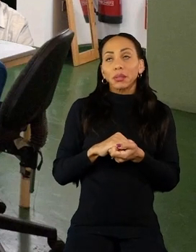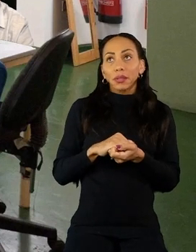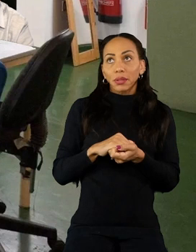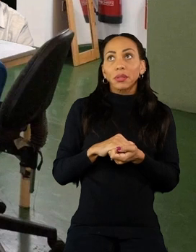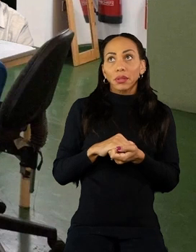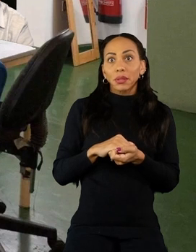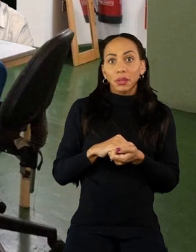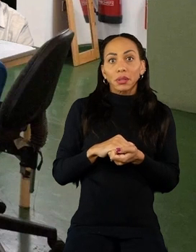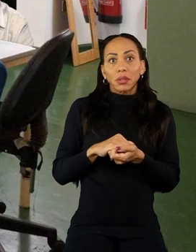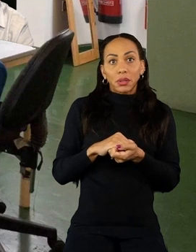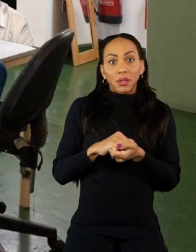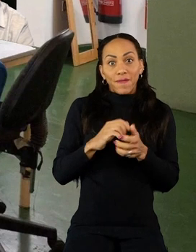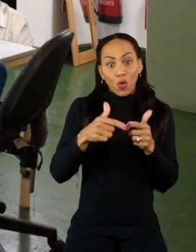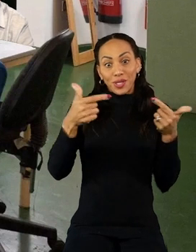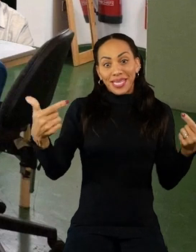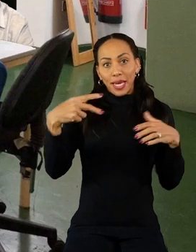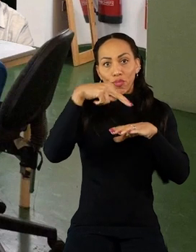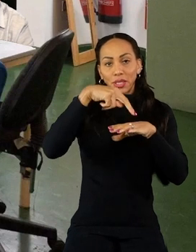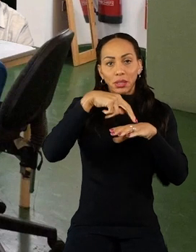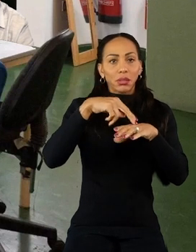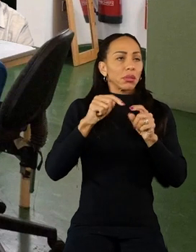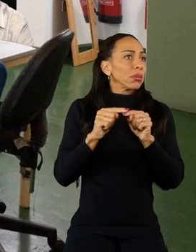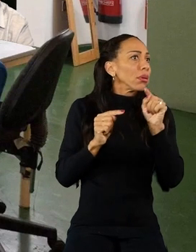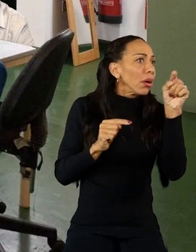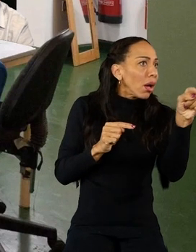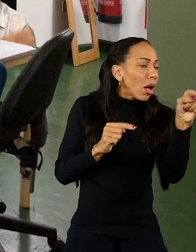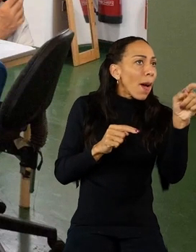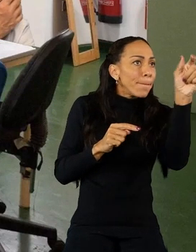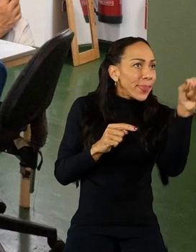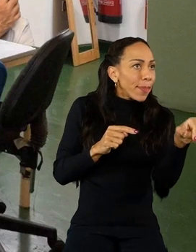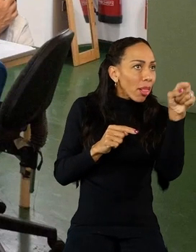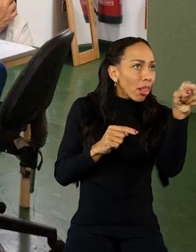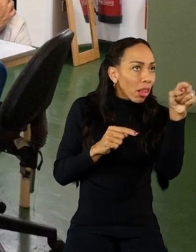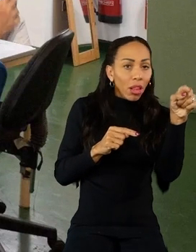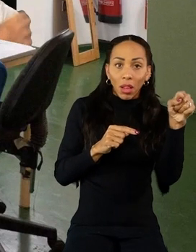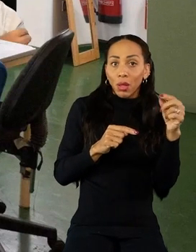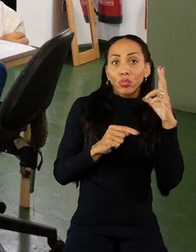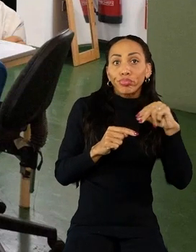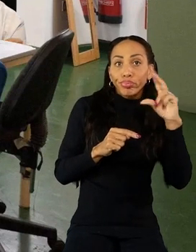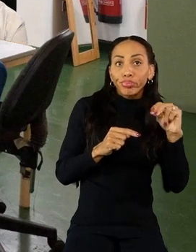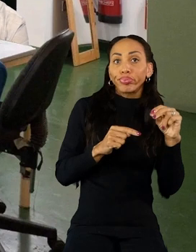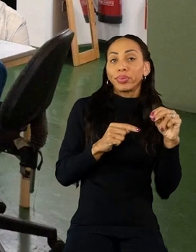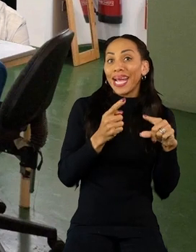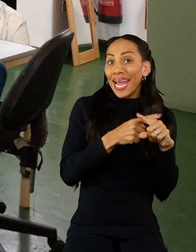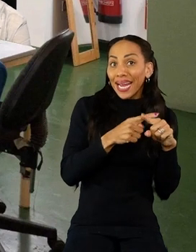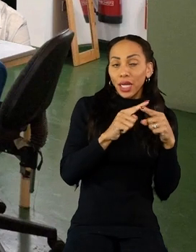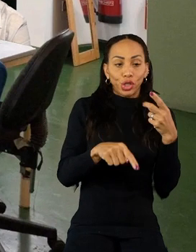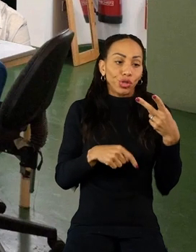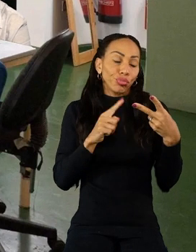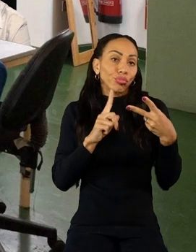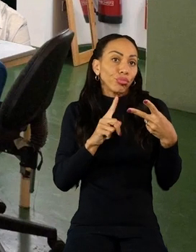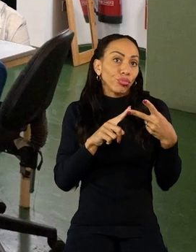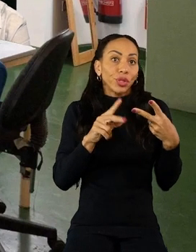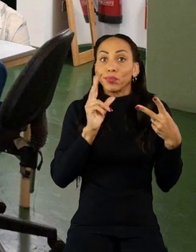because the projects that we're going to be using telepresence with are going to be spaces